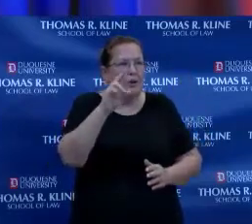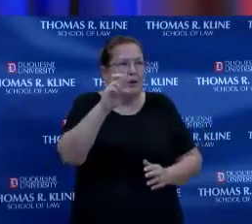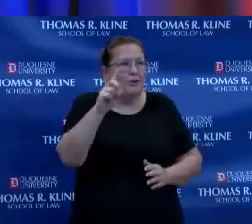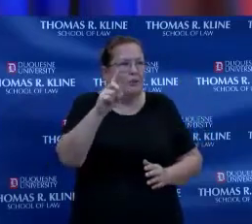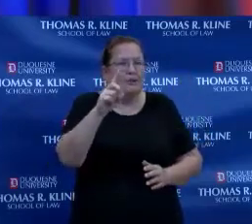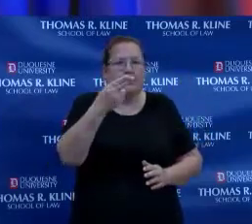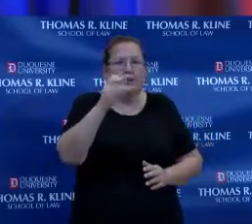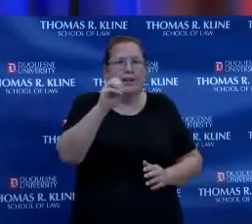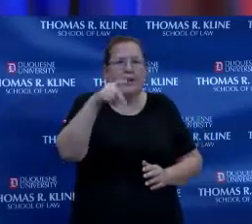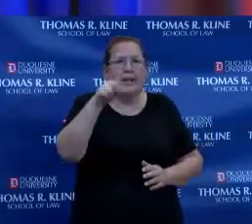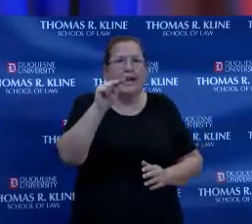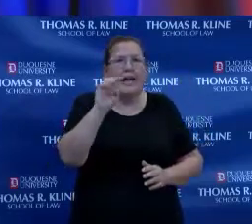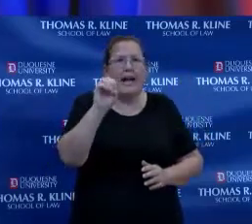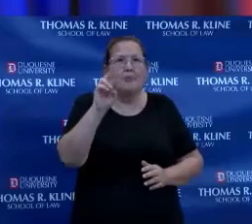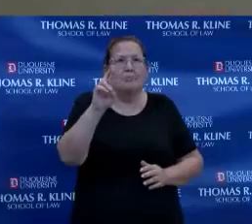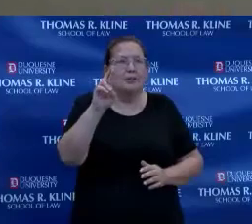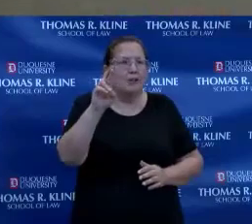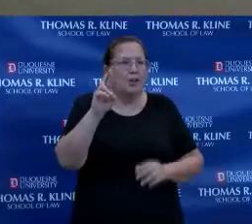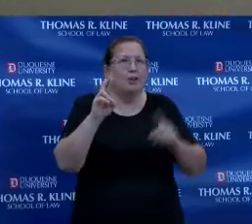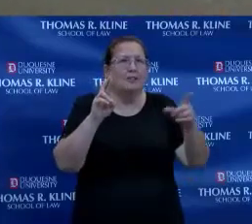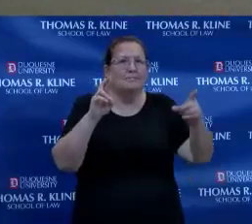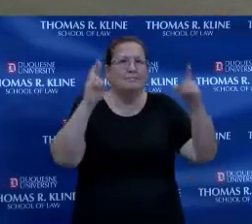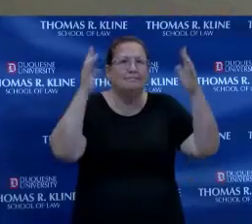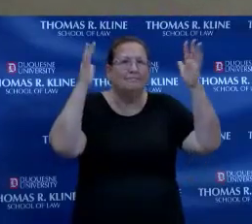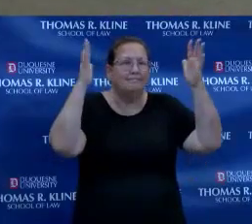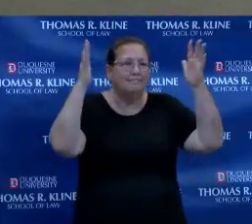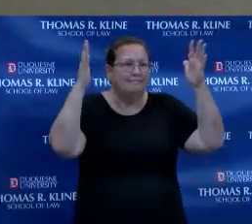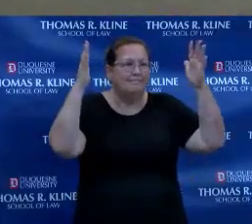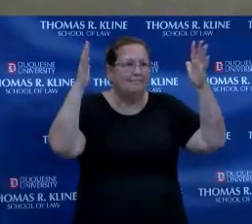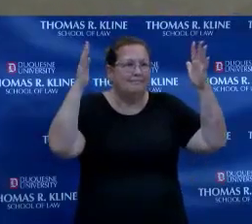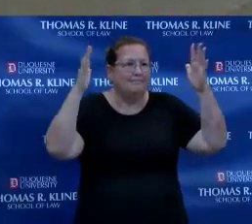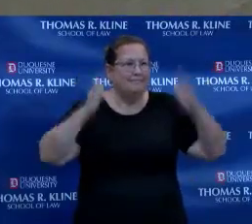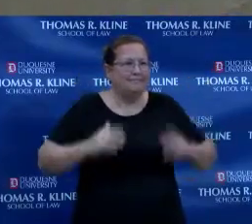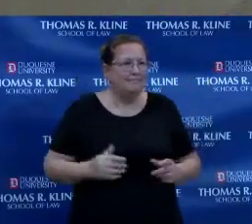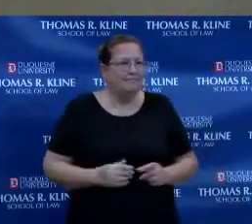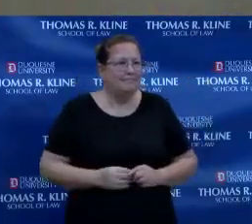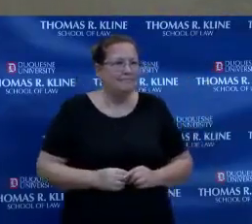appellate procedure and judicial interpretation.